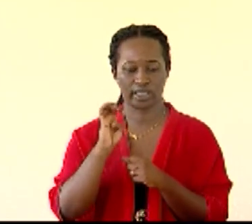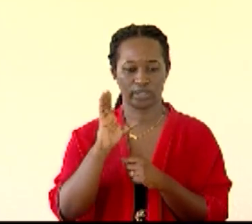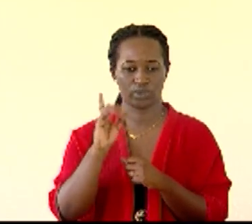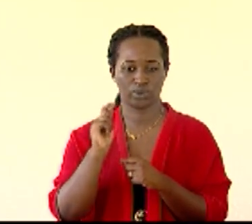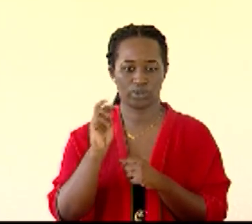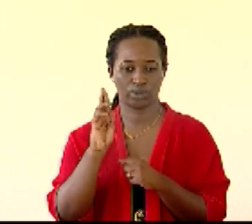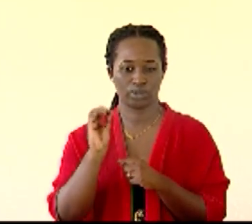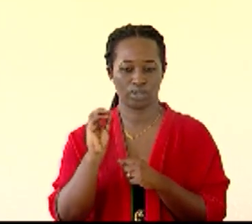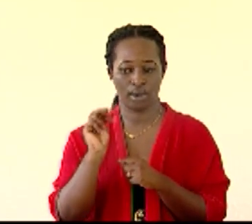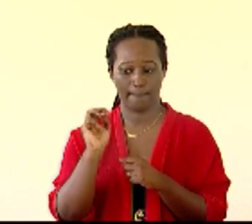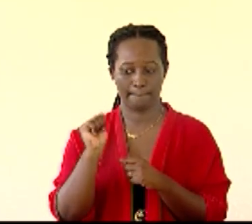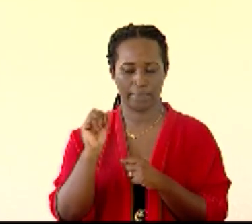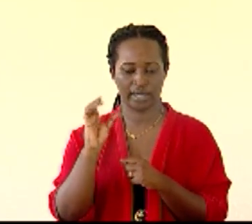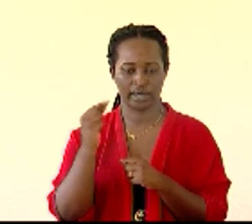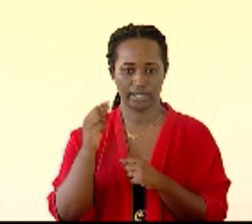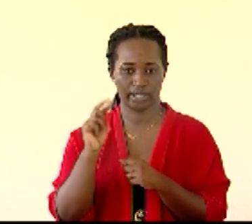we only need